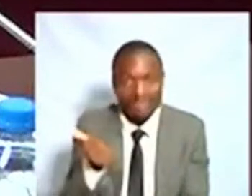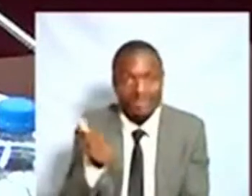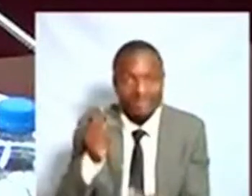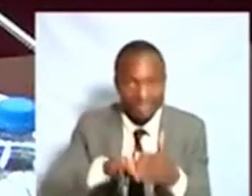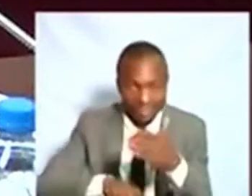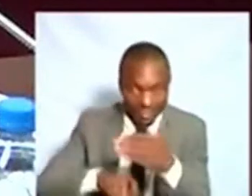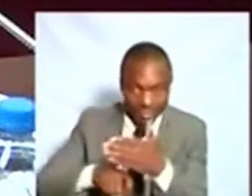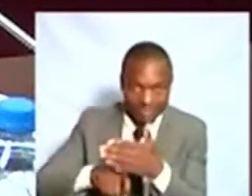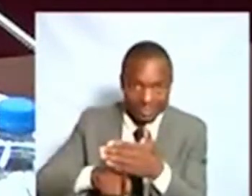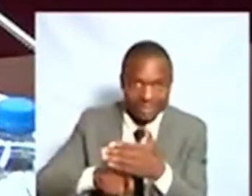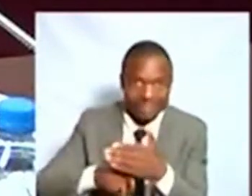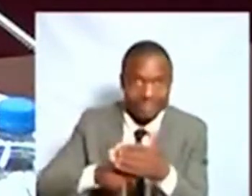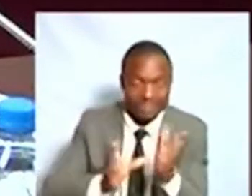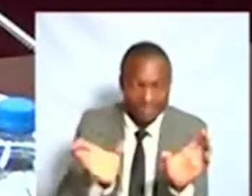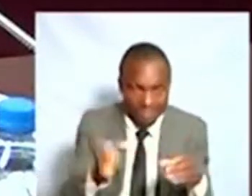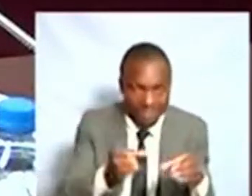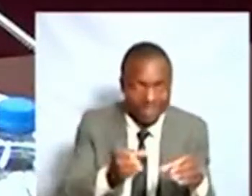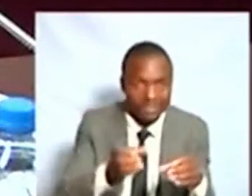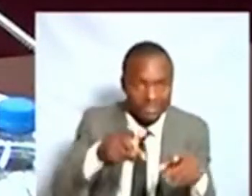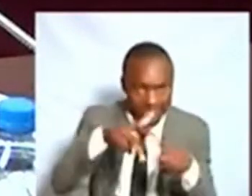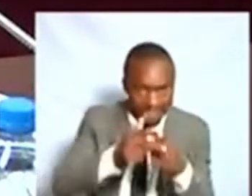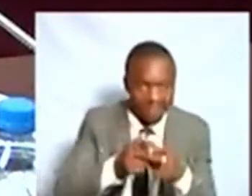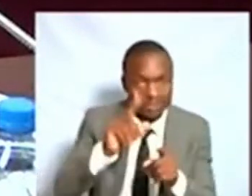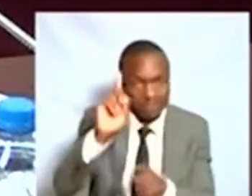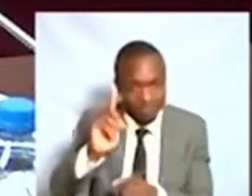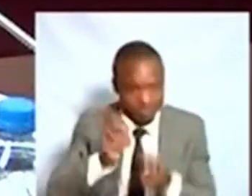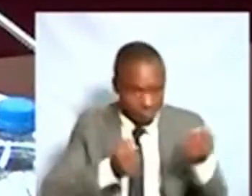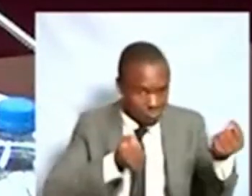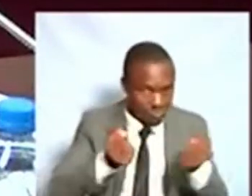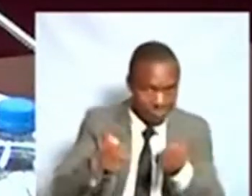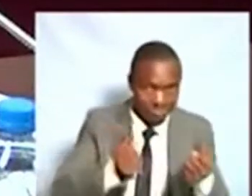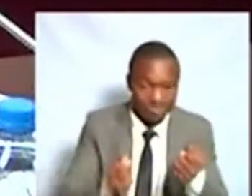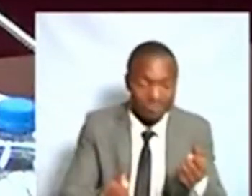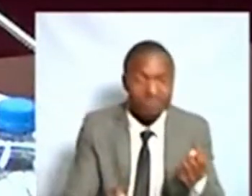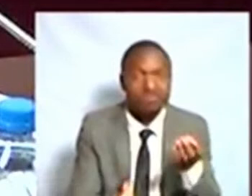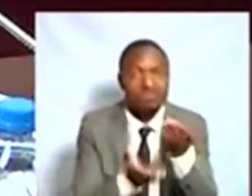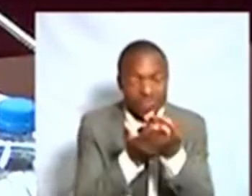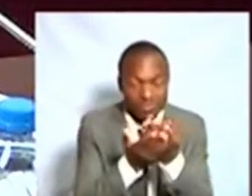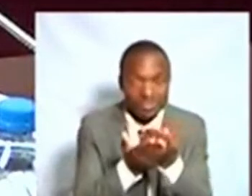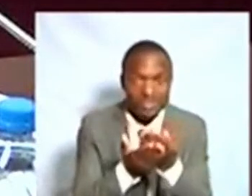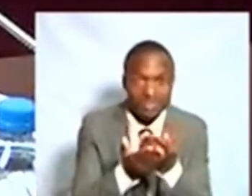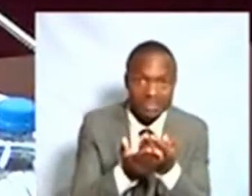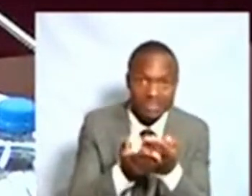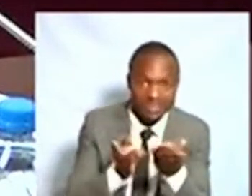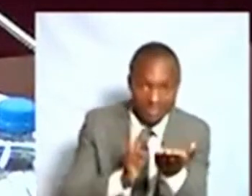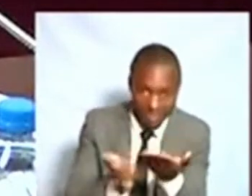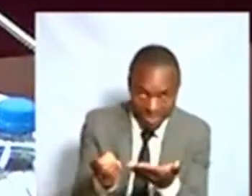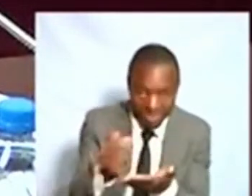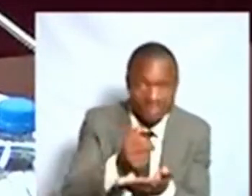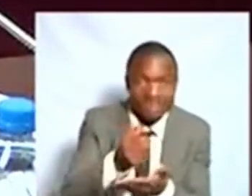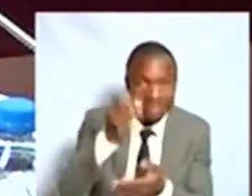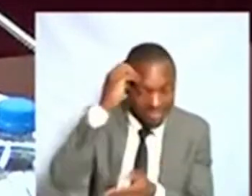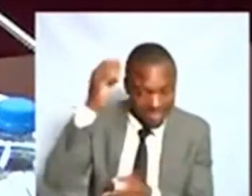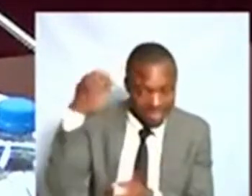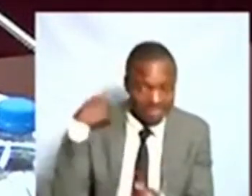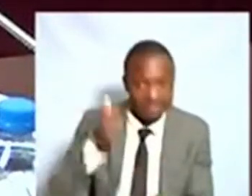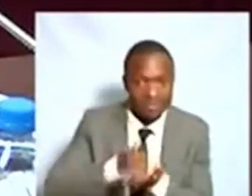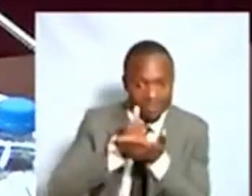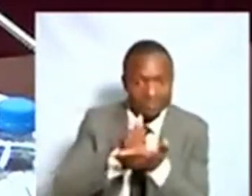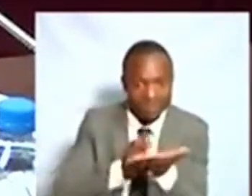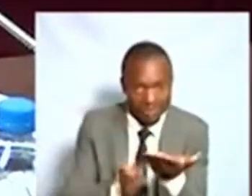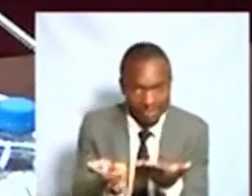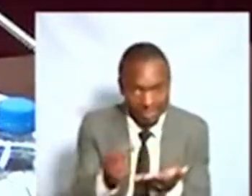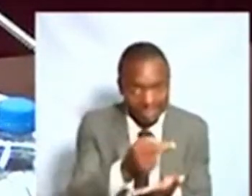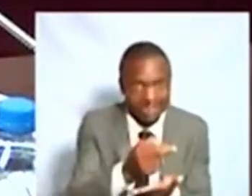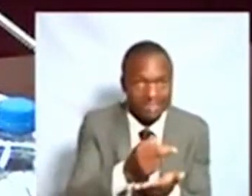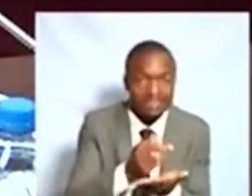has repaired one motor vehicle exclusively attached to Revenue Office that is helping with revenue collection. And